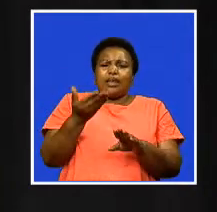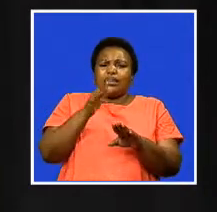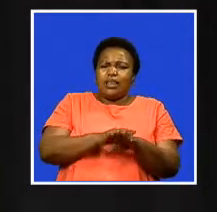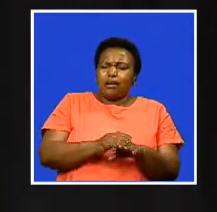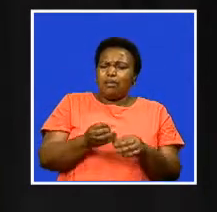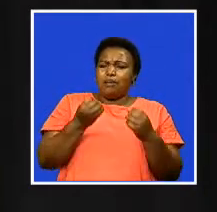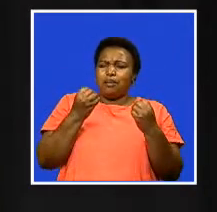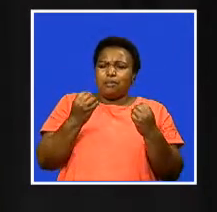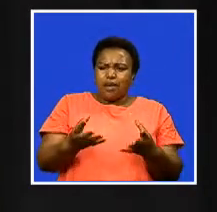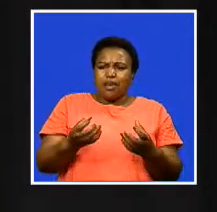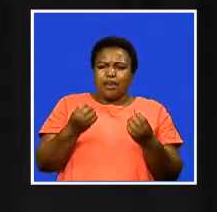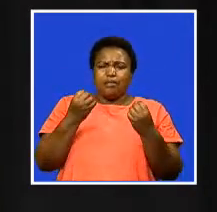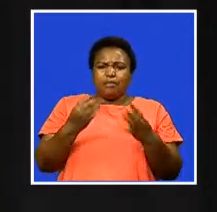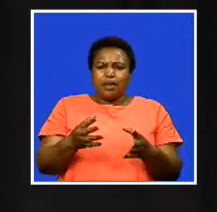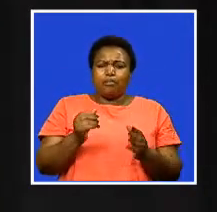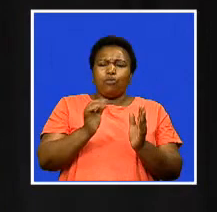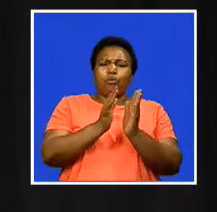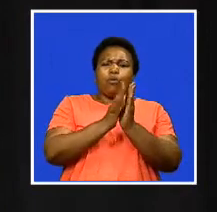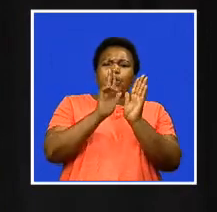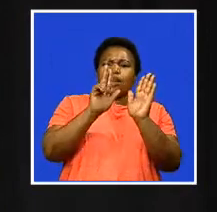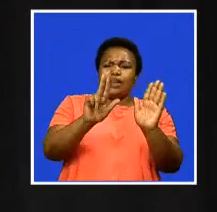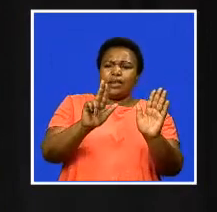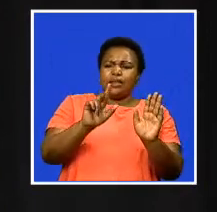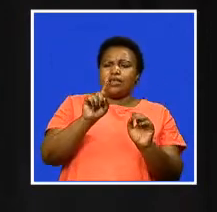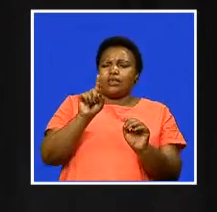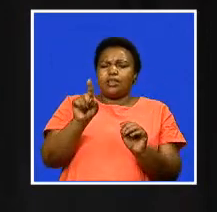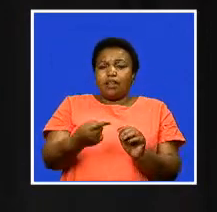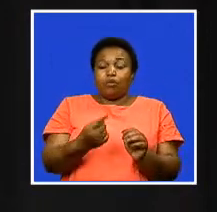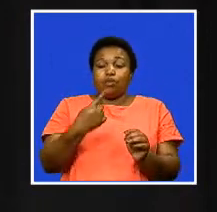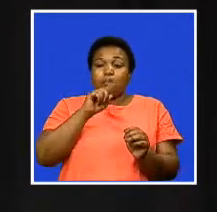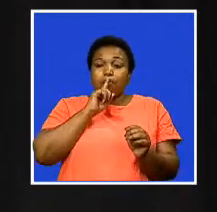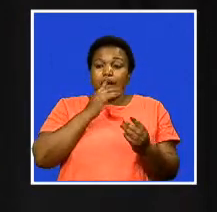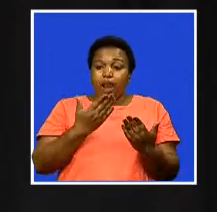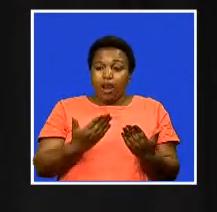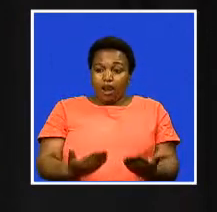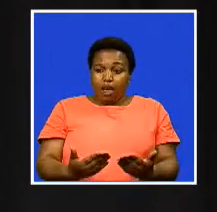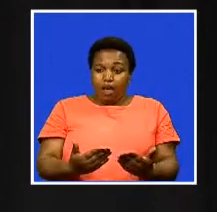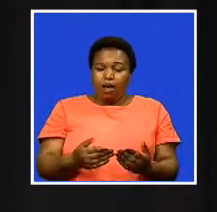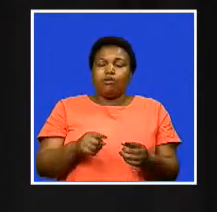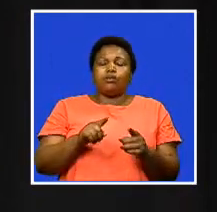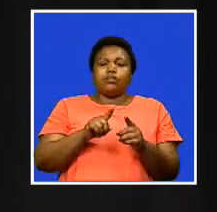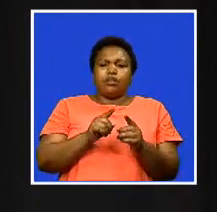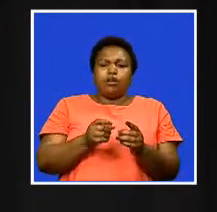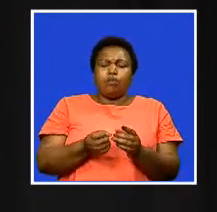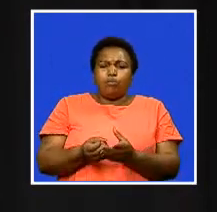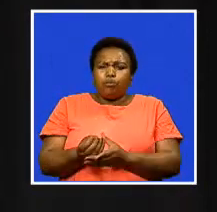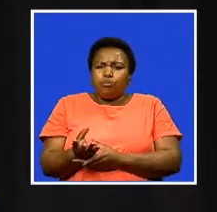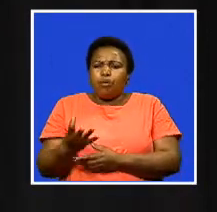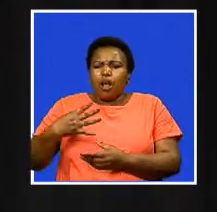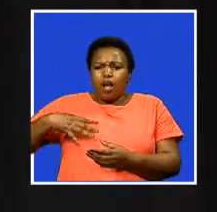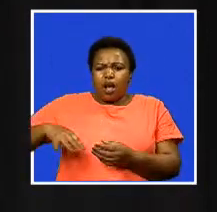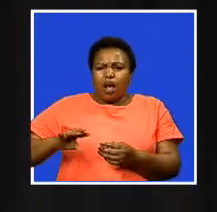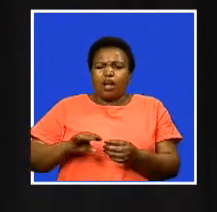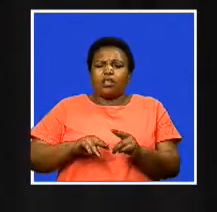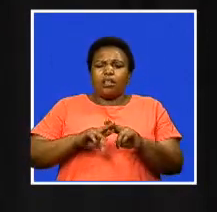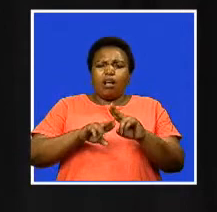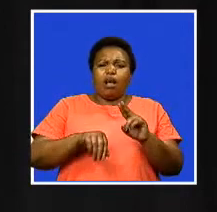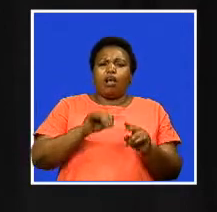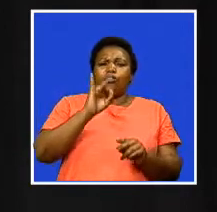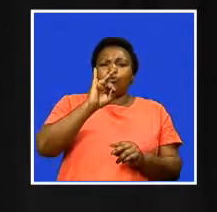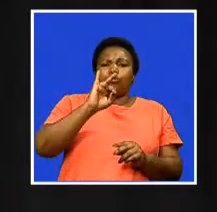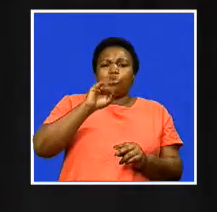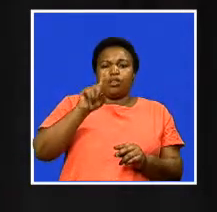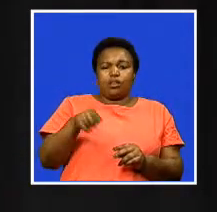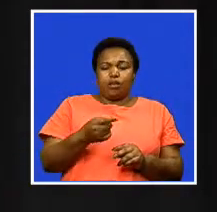abele ngetulu kwabo 18,000. Lapha sesikhona khona infection rate ngaphansi kwa 2,000. Kodwa